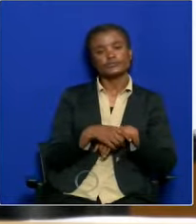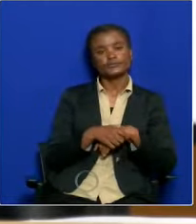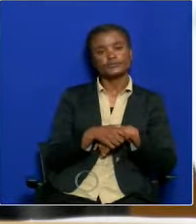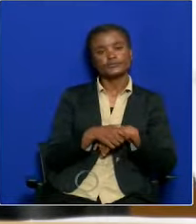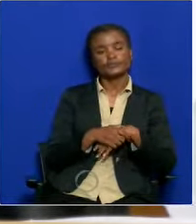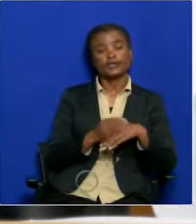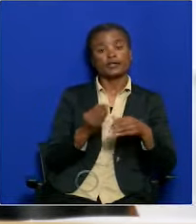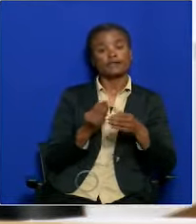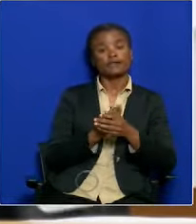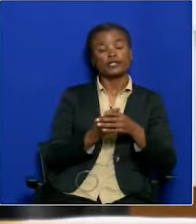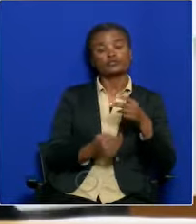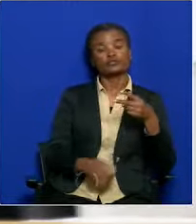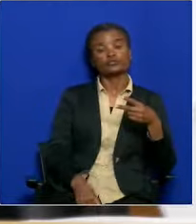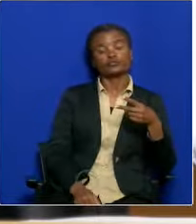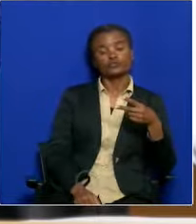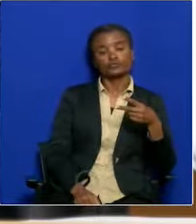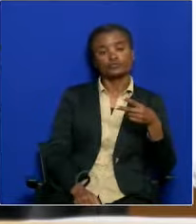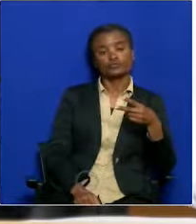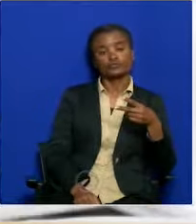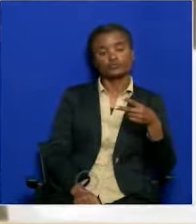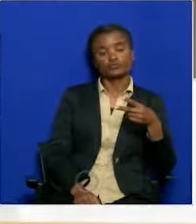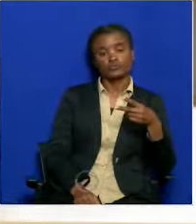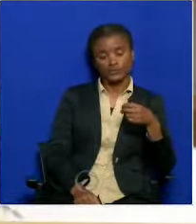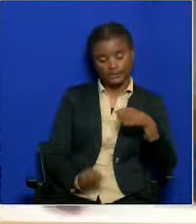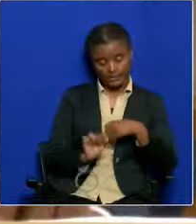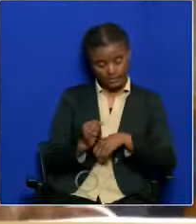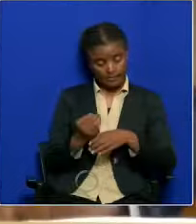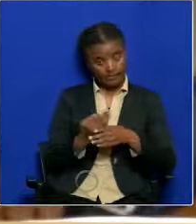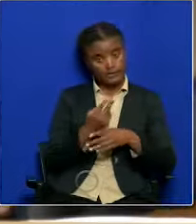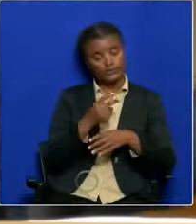2. File 2, yes.